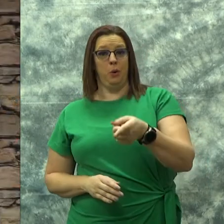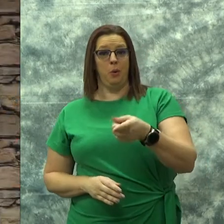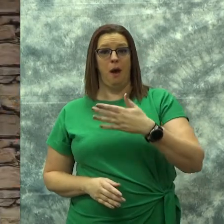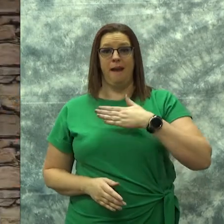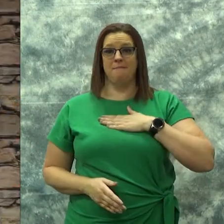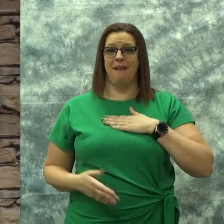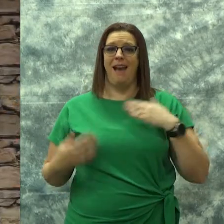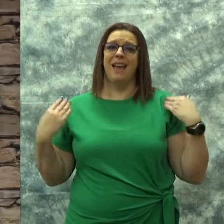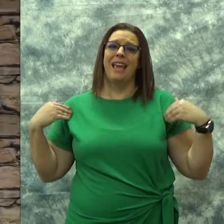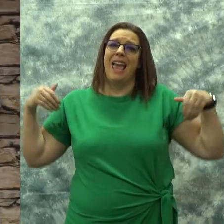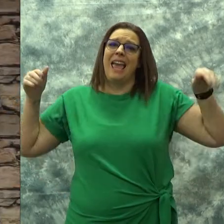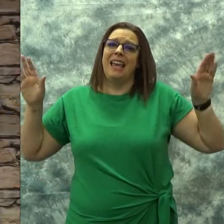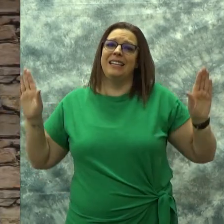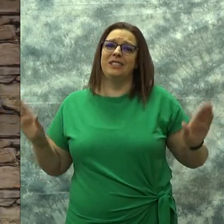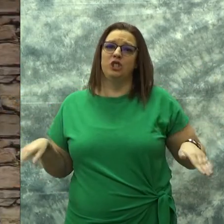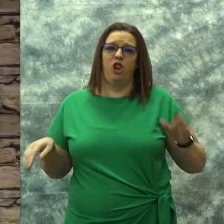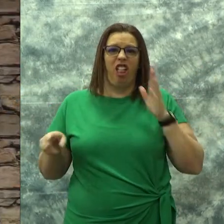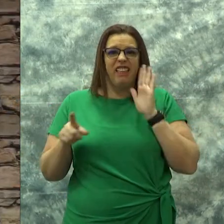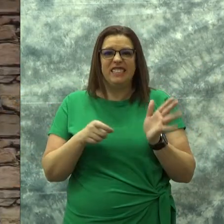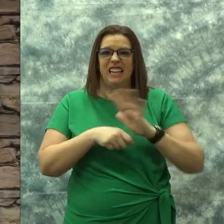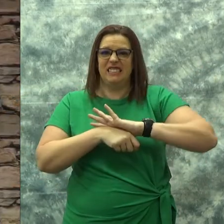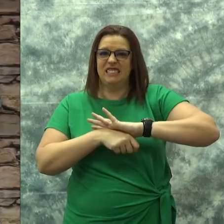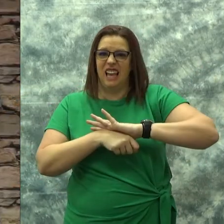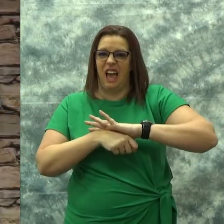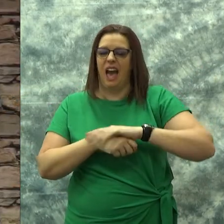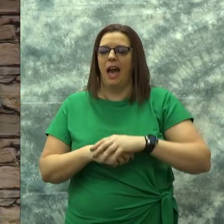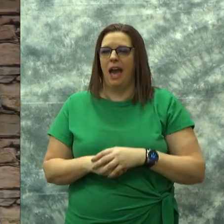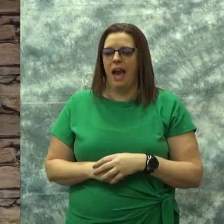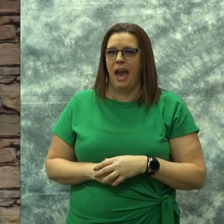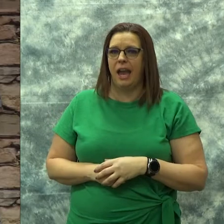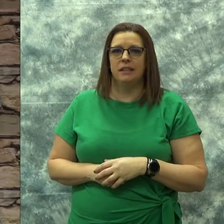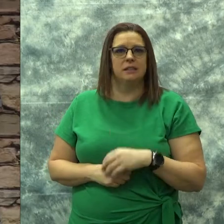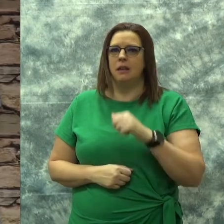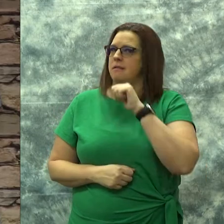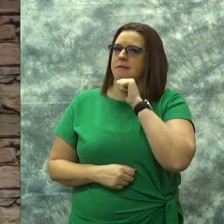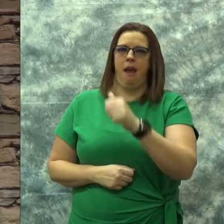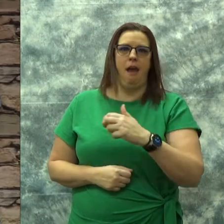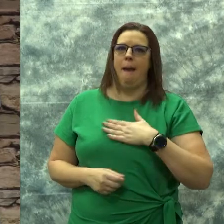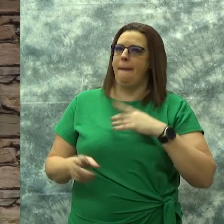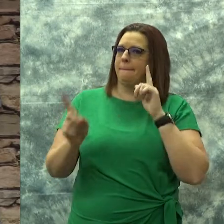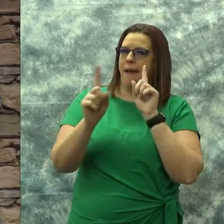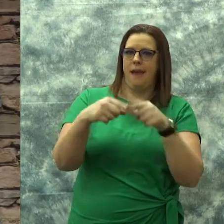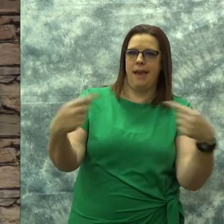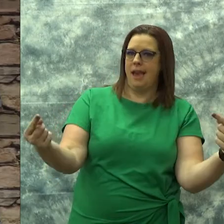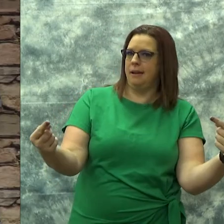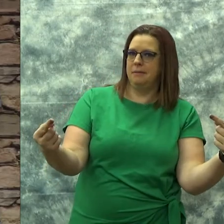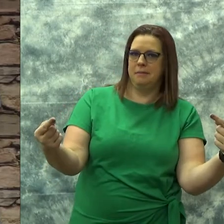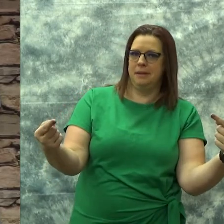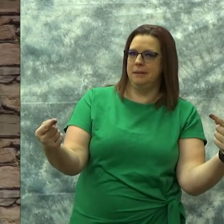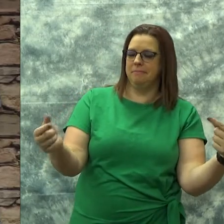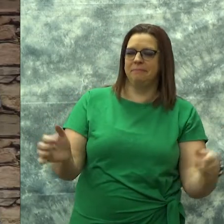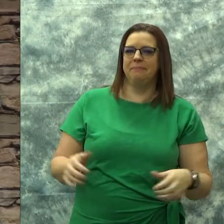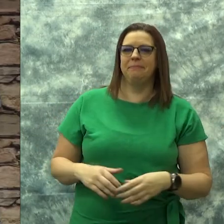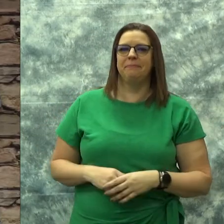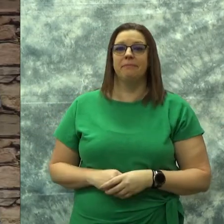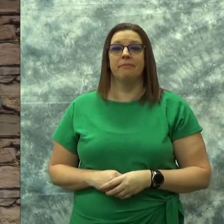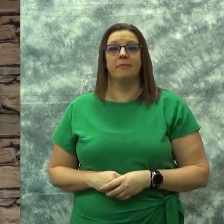You are my angel in disguise, not my enemy.